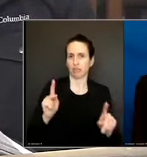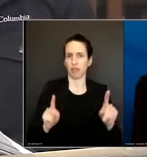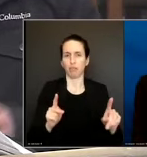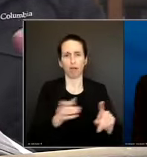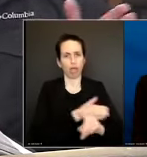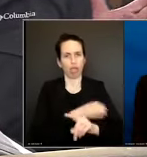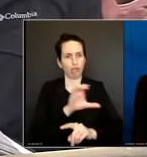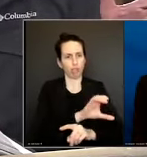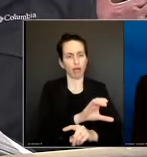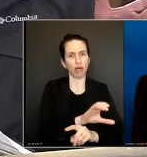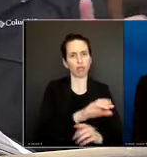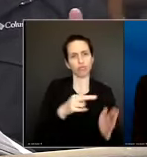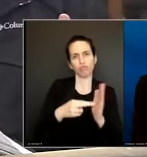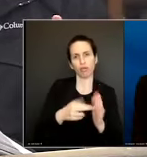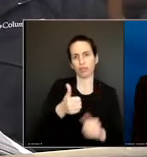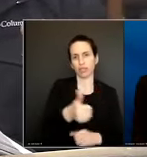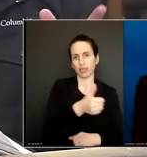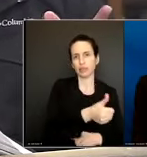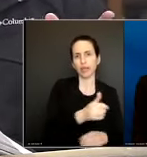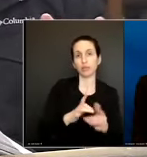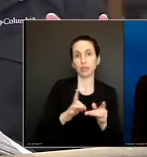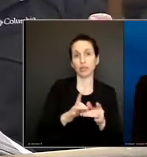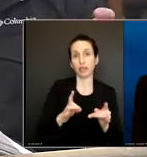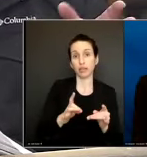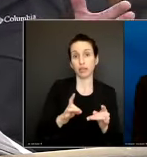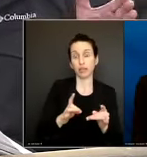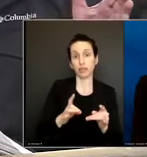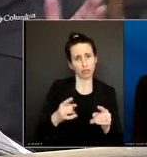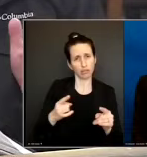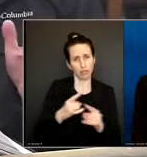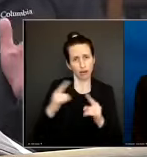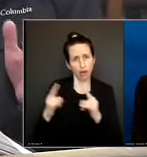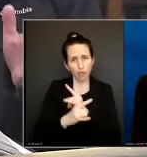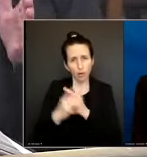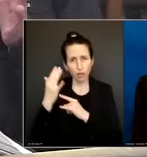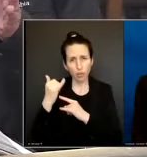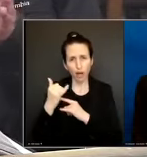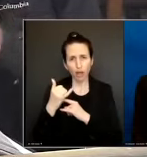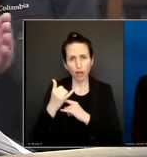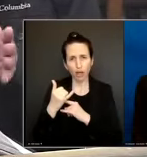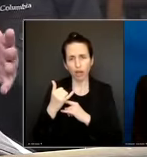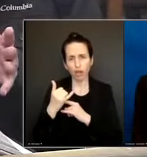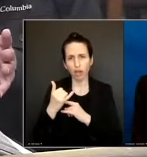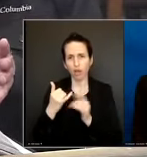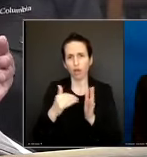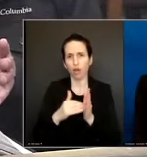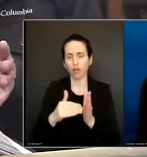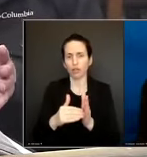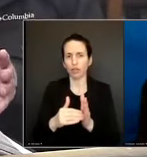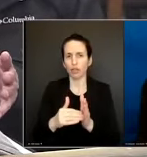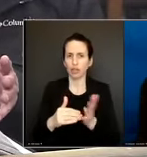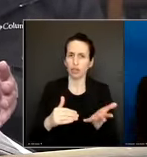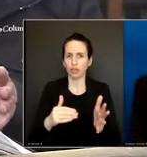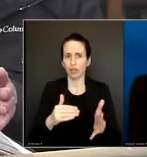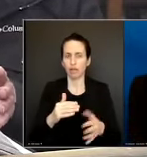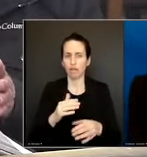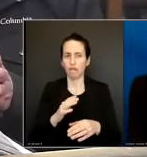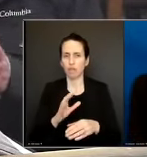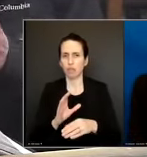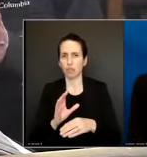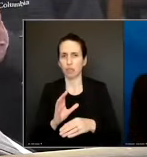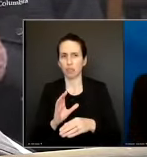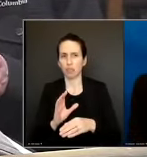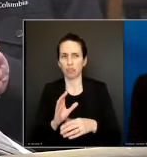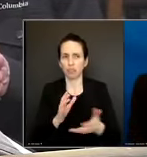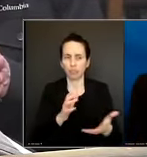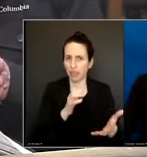they are often kind of pushed into very limited opportunities to do so